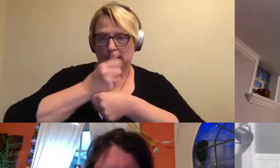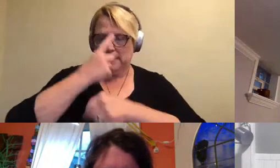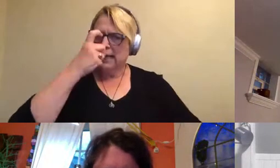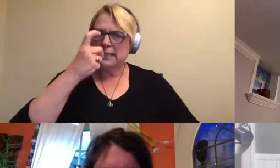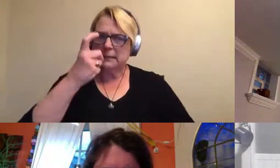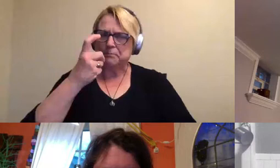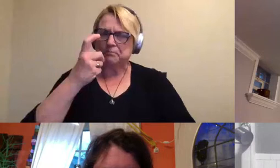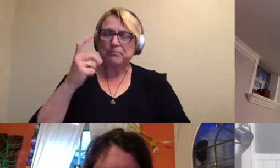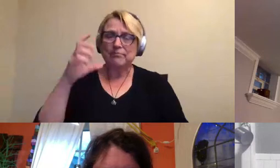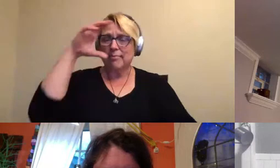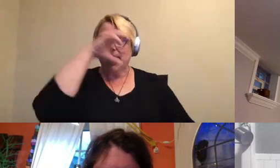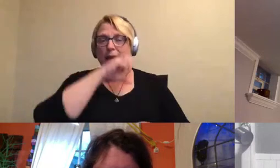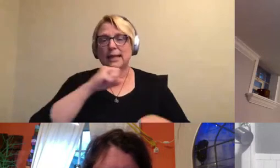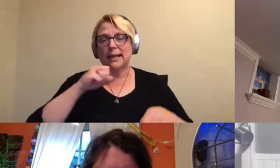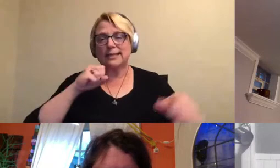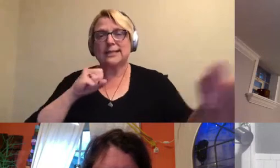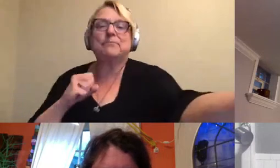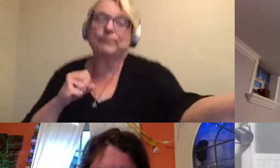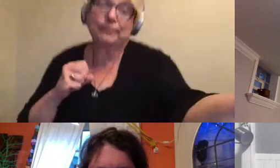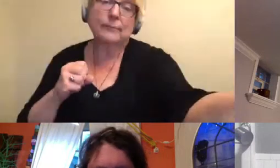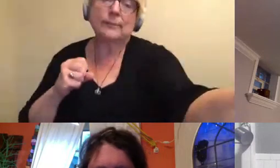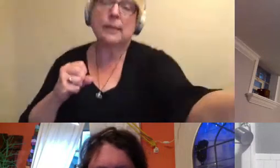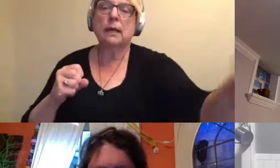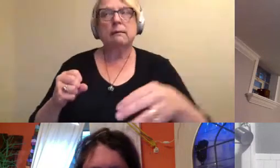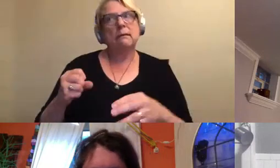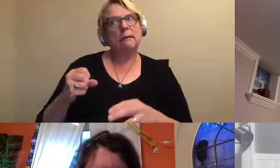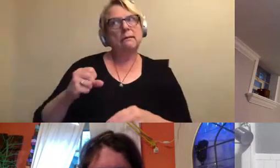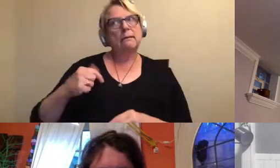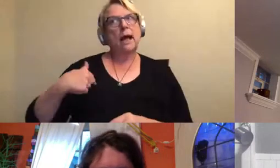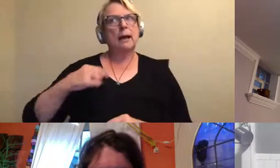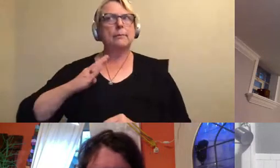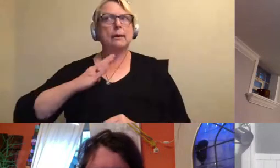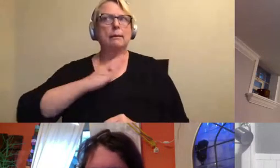I guess there's advantages to being a bureaucrat is what you're saying, right?